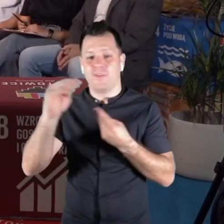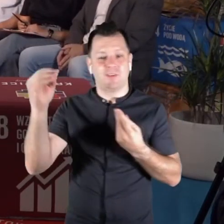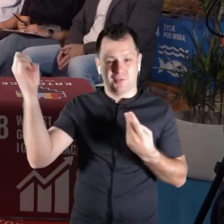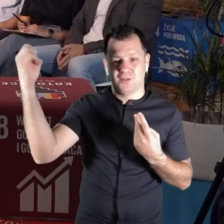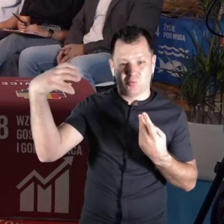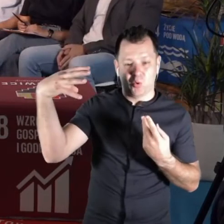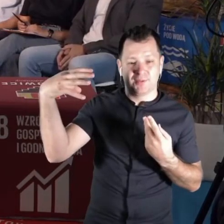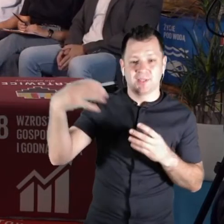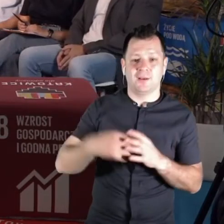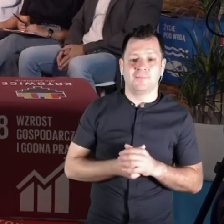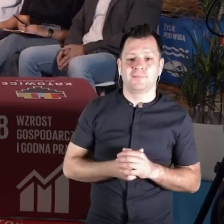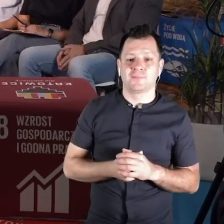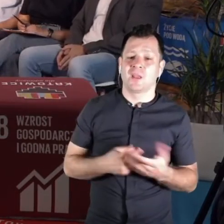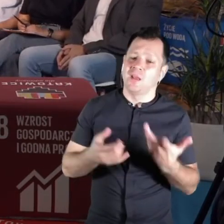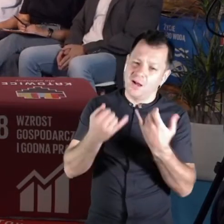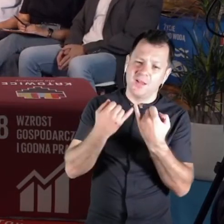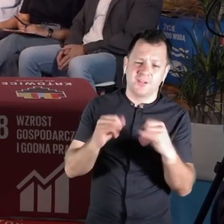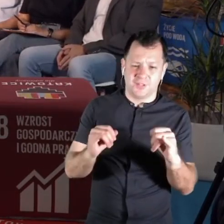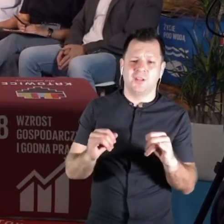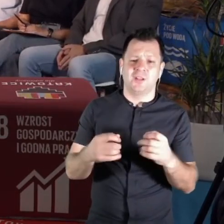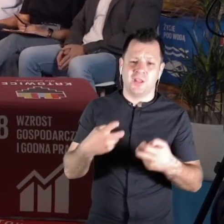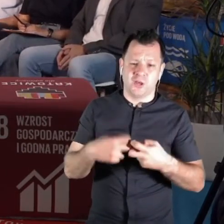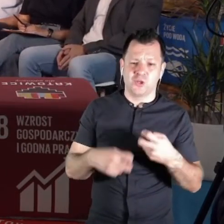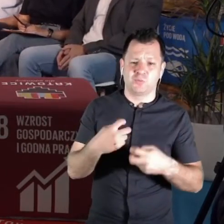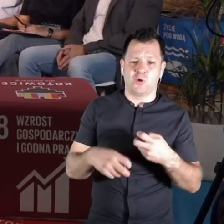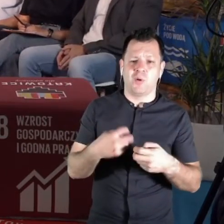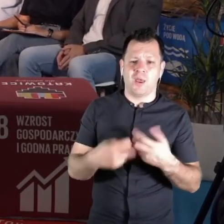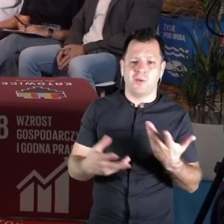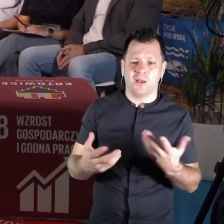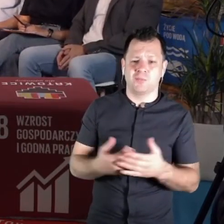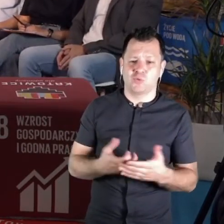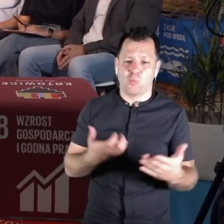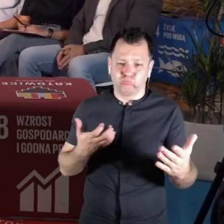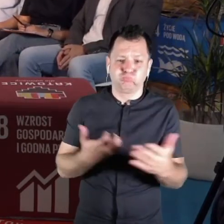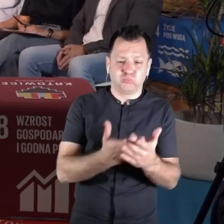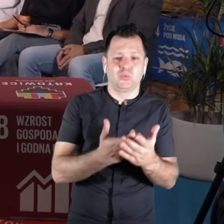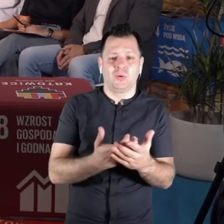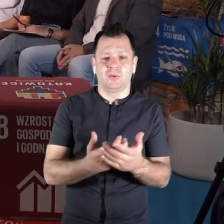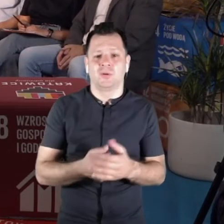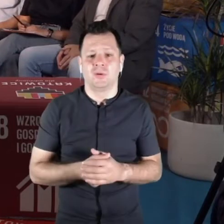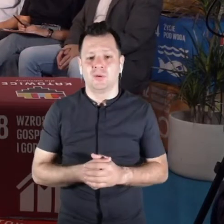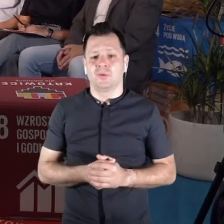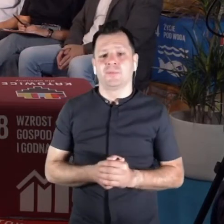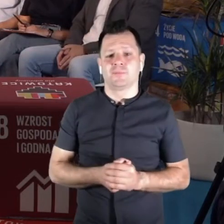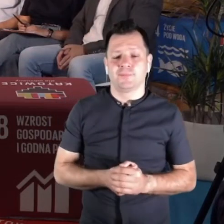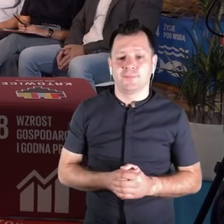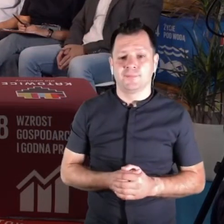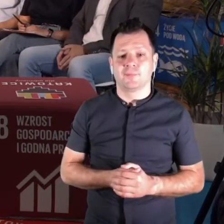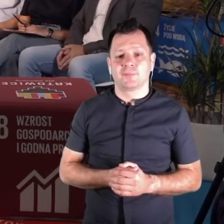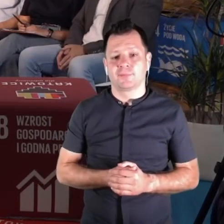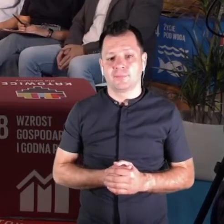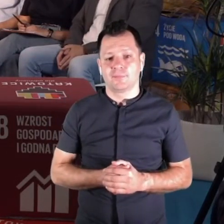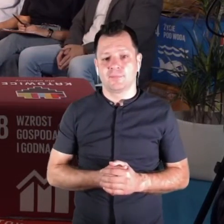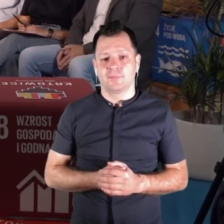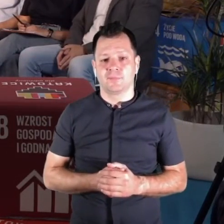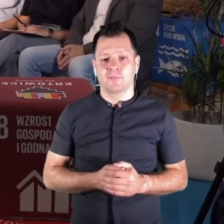cars. They are also exposed to waste, or they are also exposed